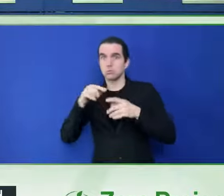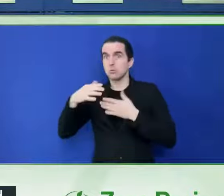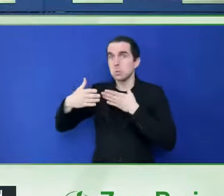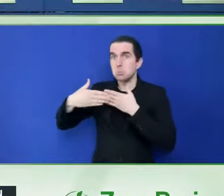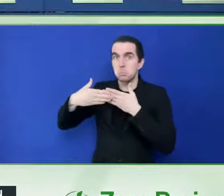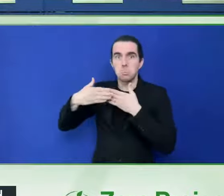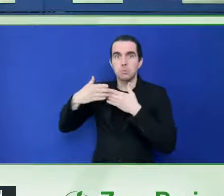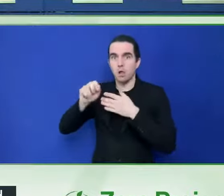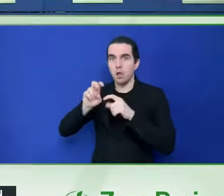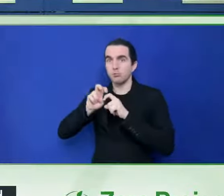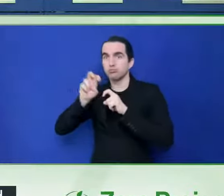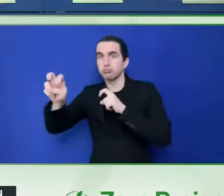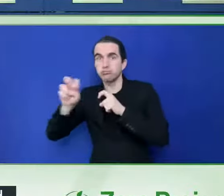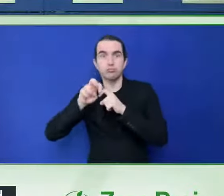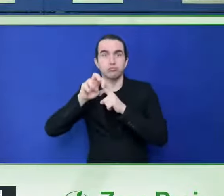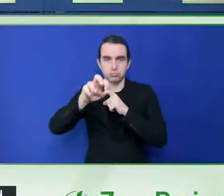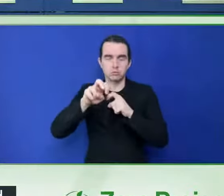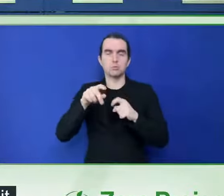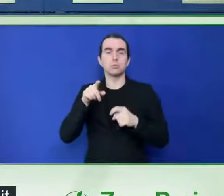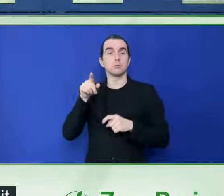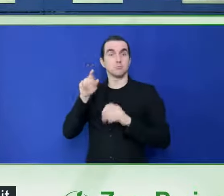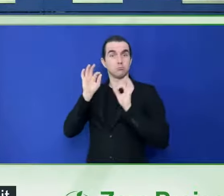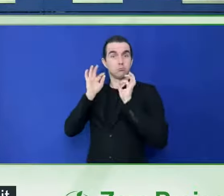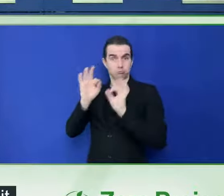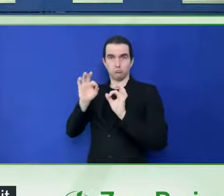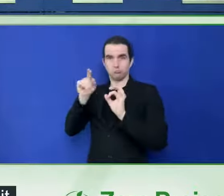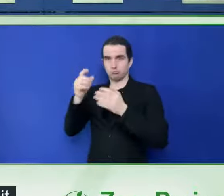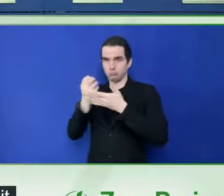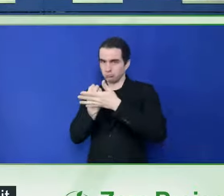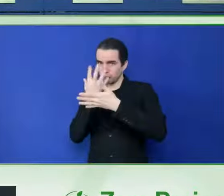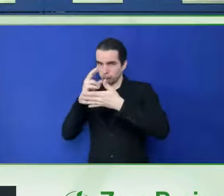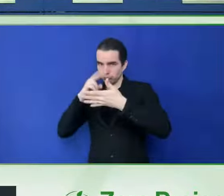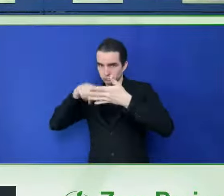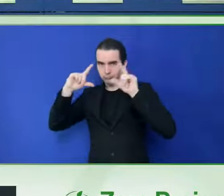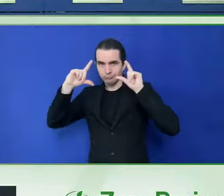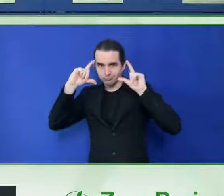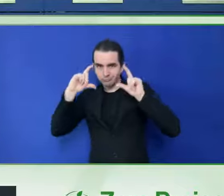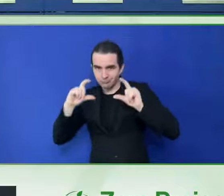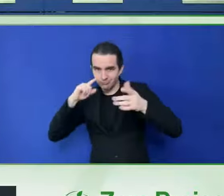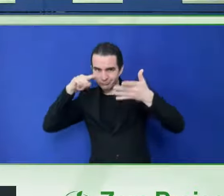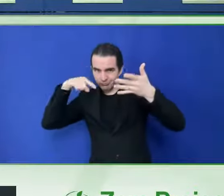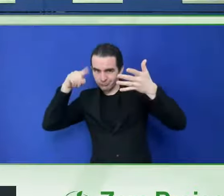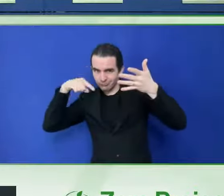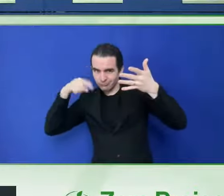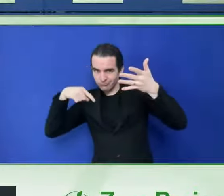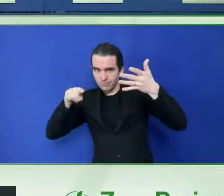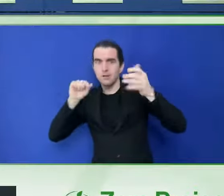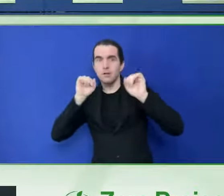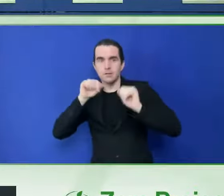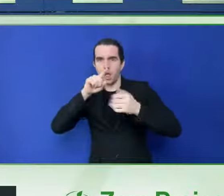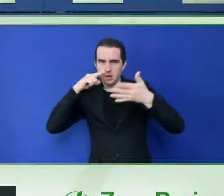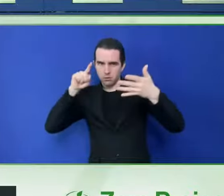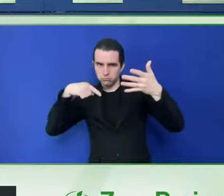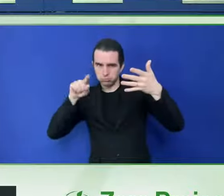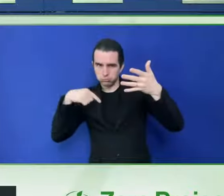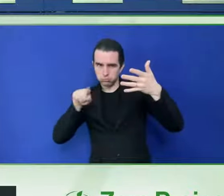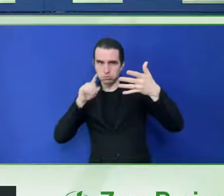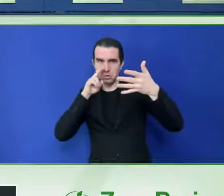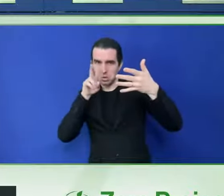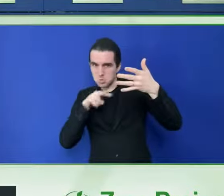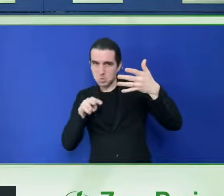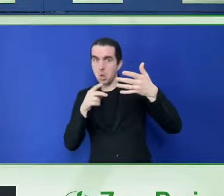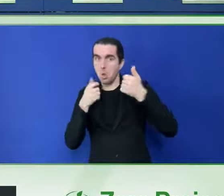the parking rules are outside a venue. And it does that with architectural overlays and